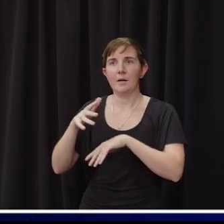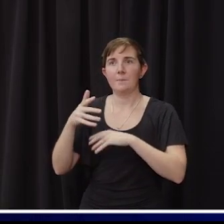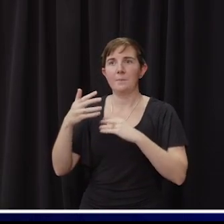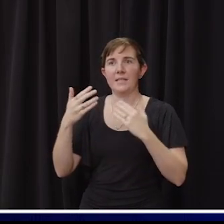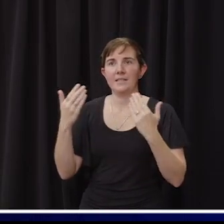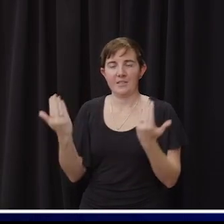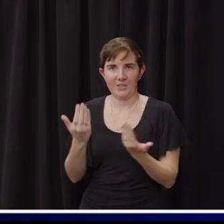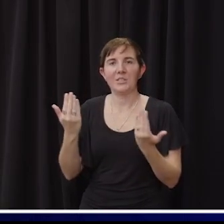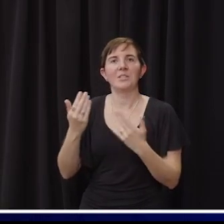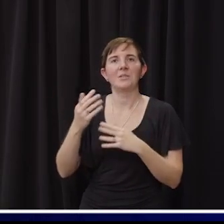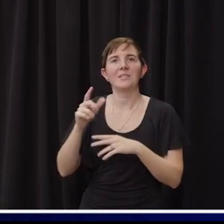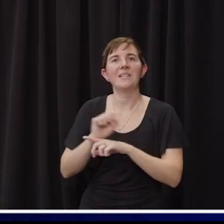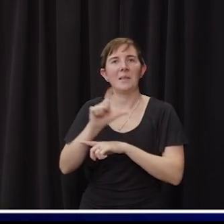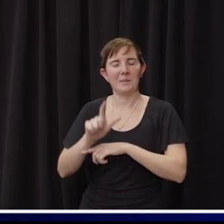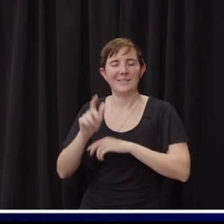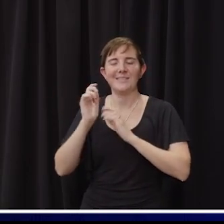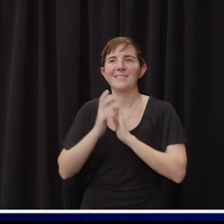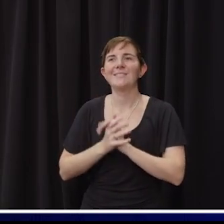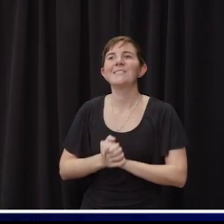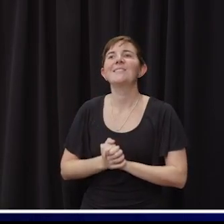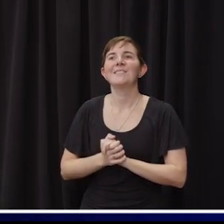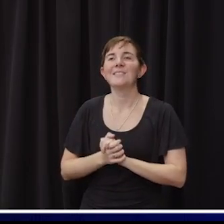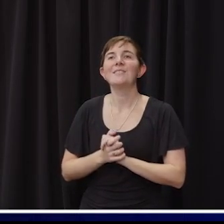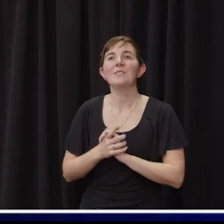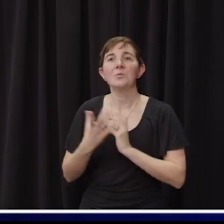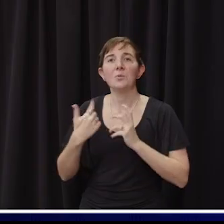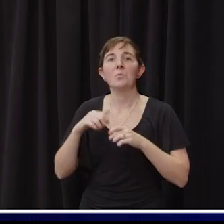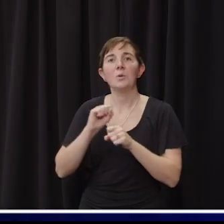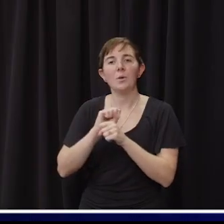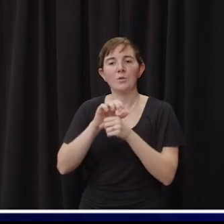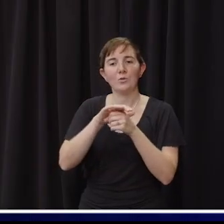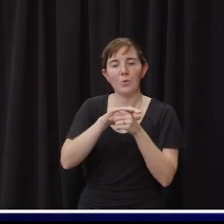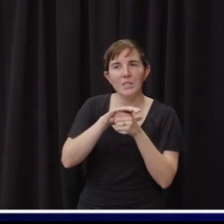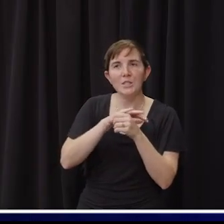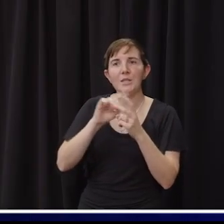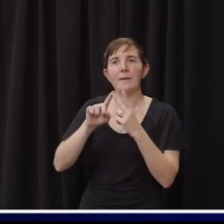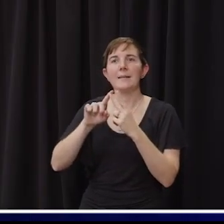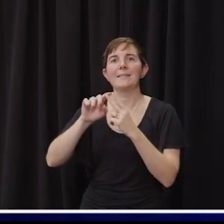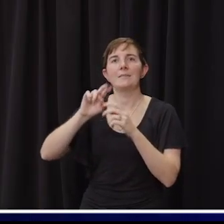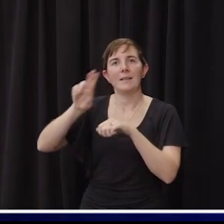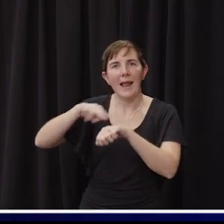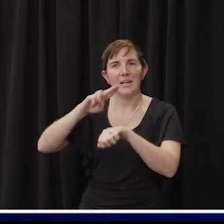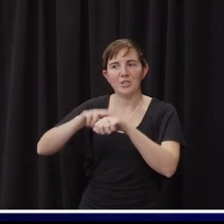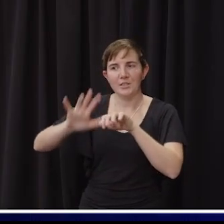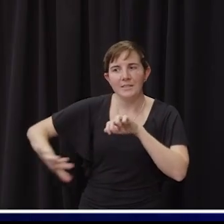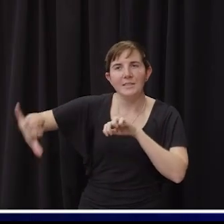here in St. Louis, but we do work regionally as well as nationally.